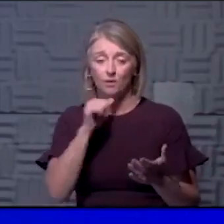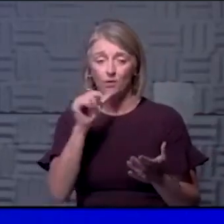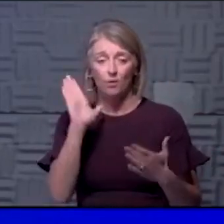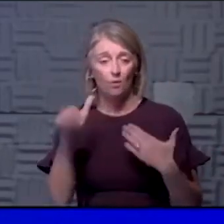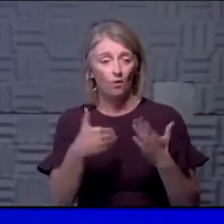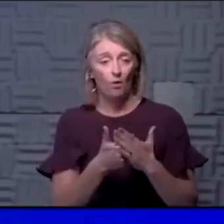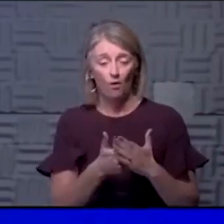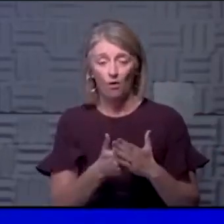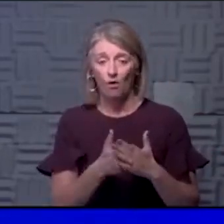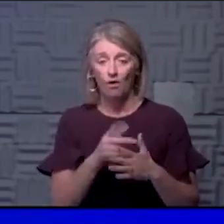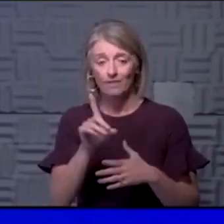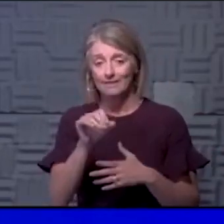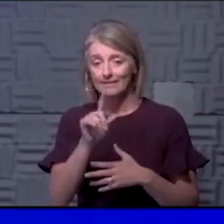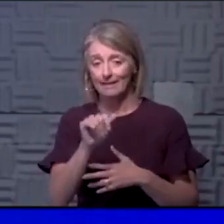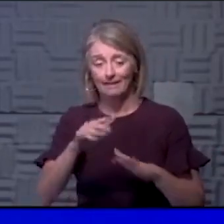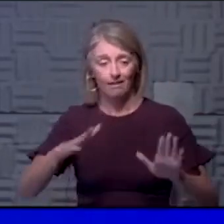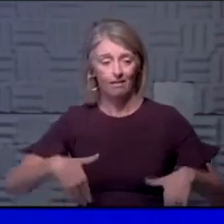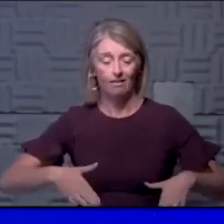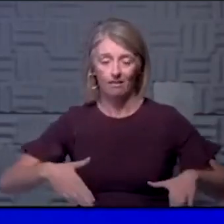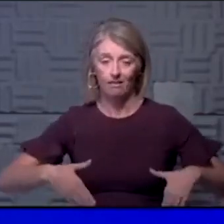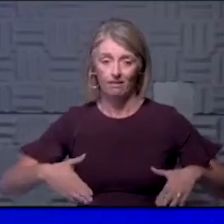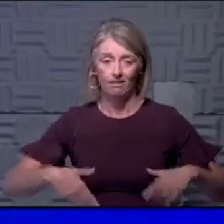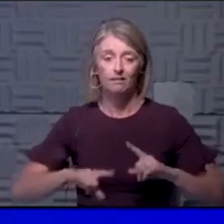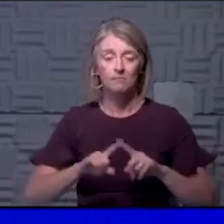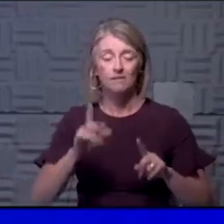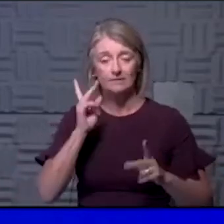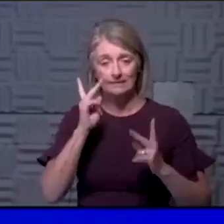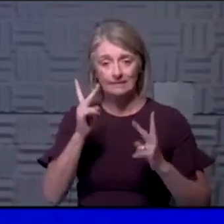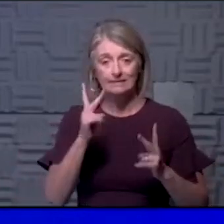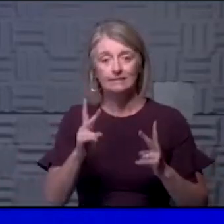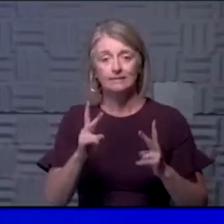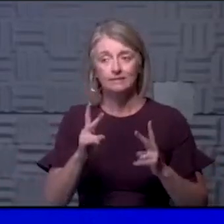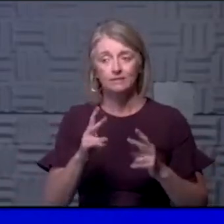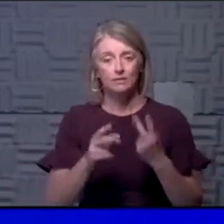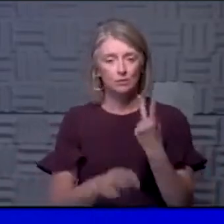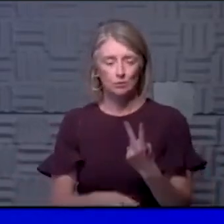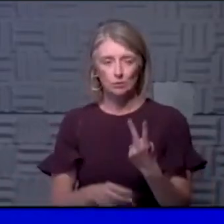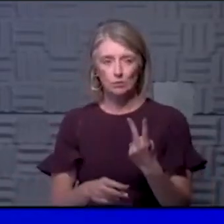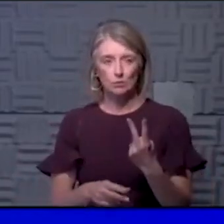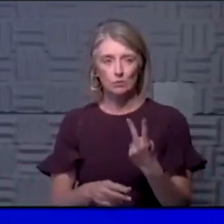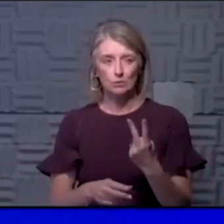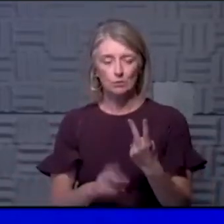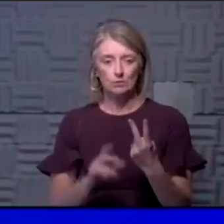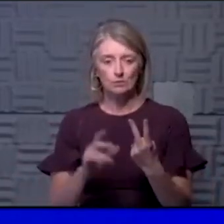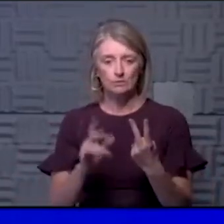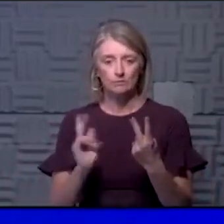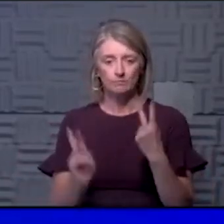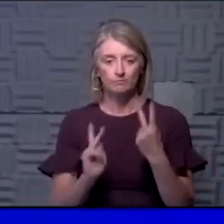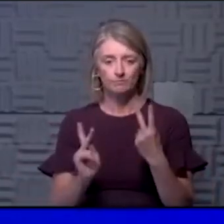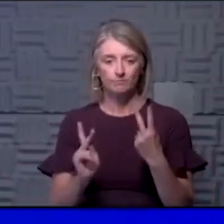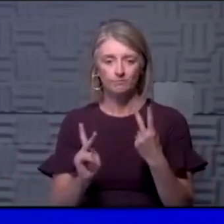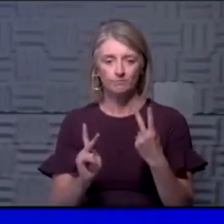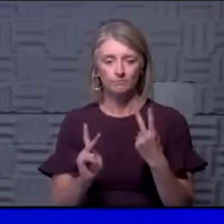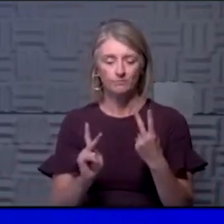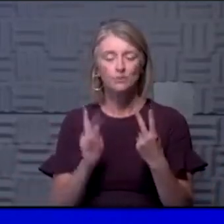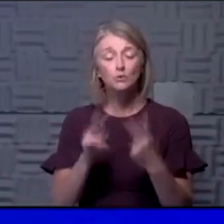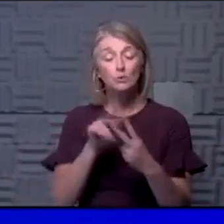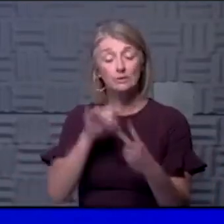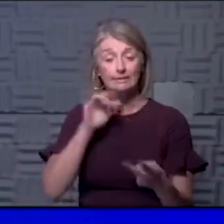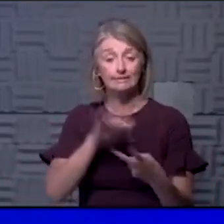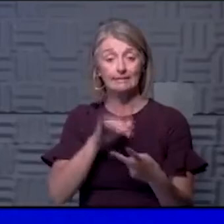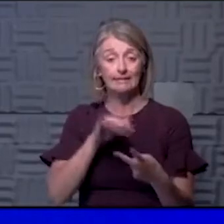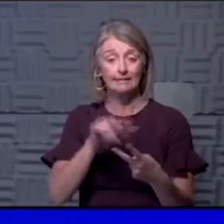dynamics of that and all the data and information about that, but we've obviously seen at least two really well done studies